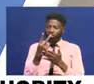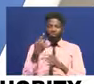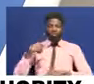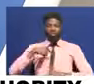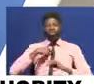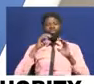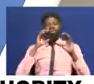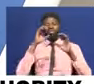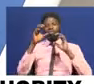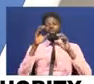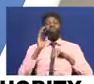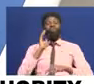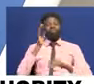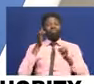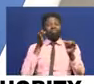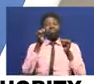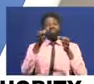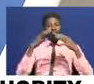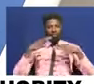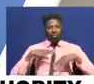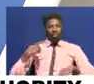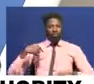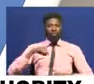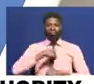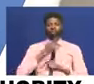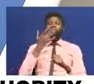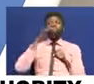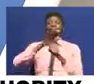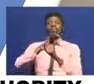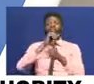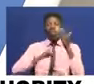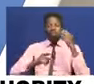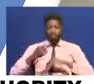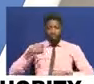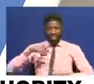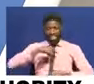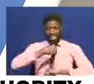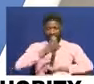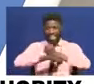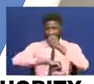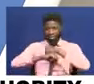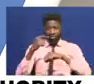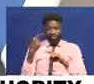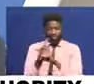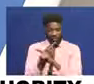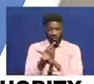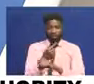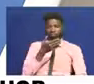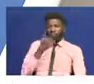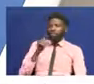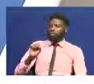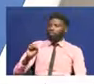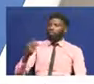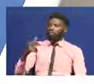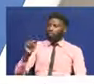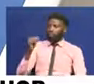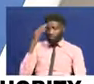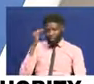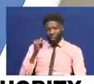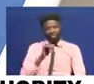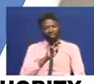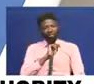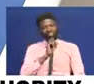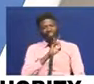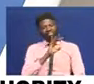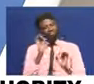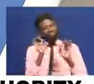people, what is it that we are promising? What is it that we're going to do different? Why SHA and not NHIF? What was the reason for the change? What are